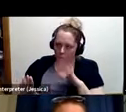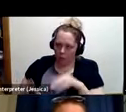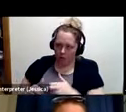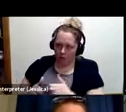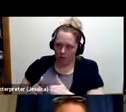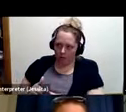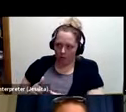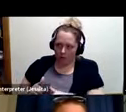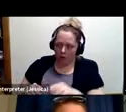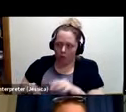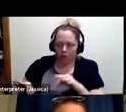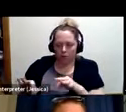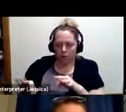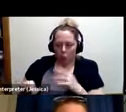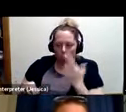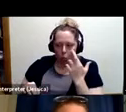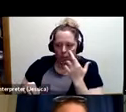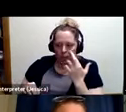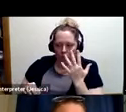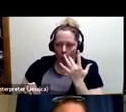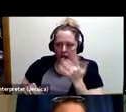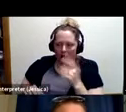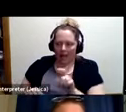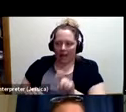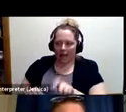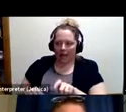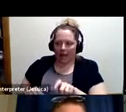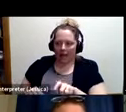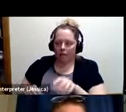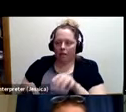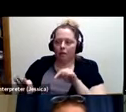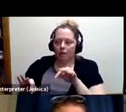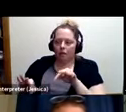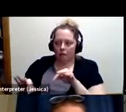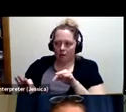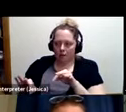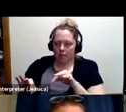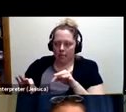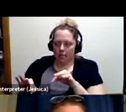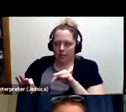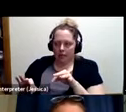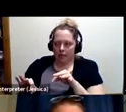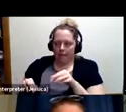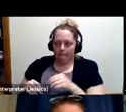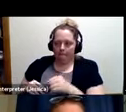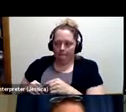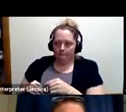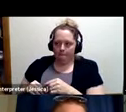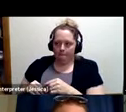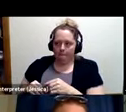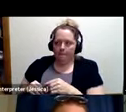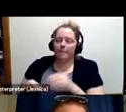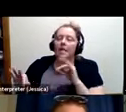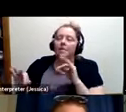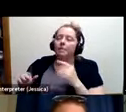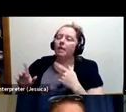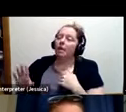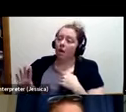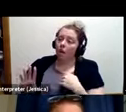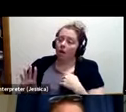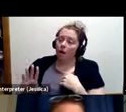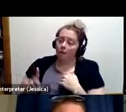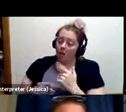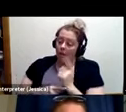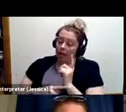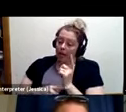And say, and I want to work with, you know, when we get to a place where you can legally change your name, let me help you with that. I know